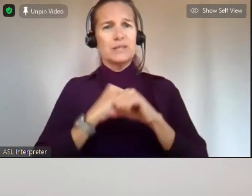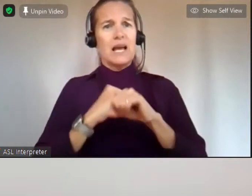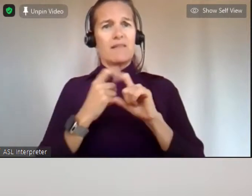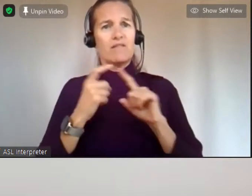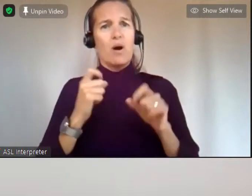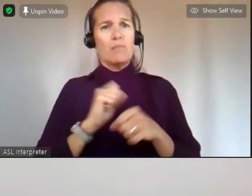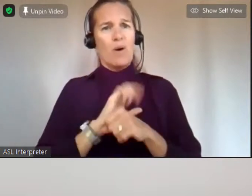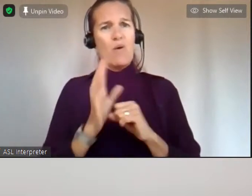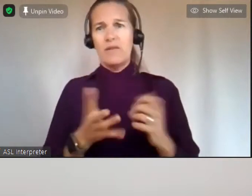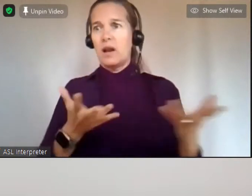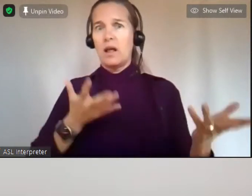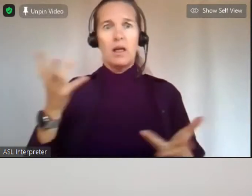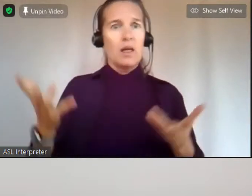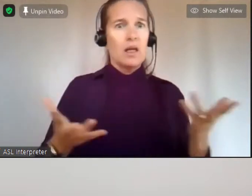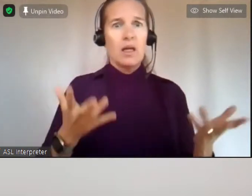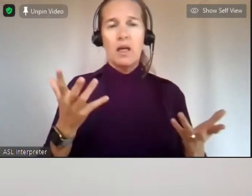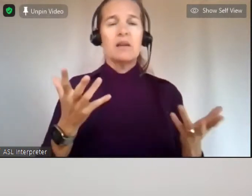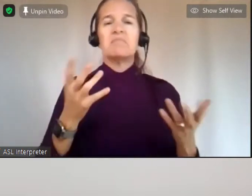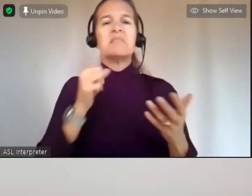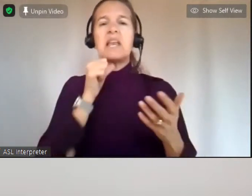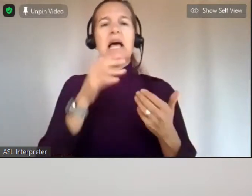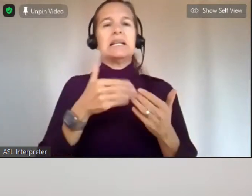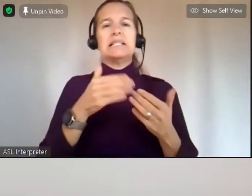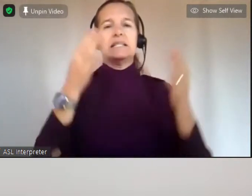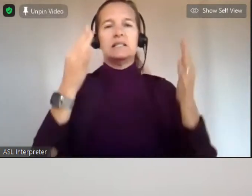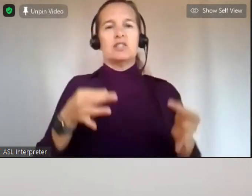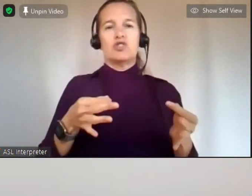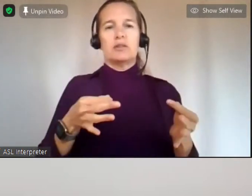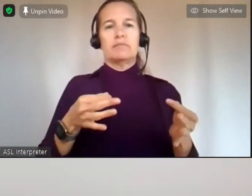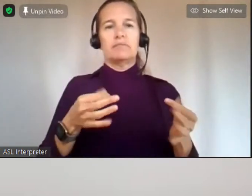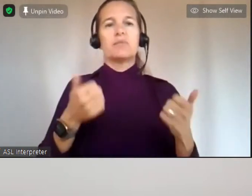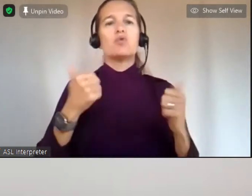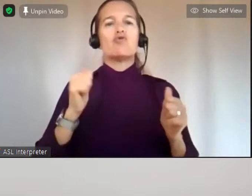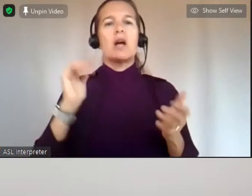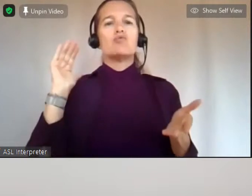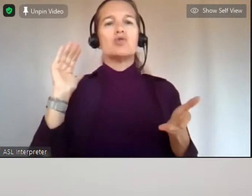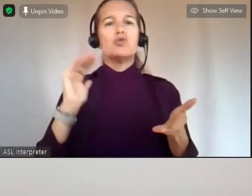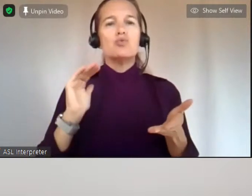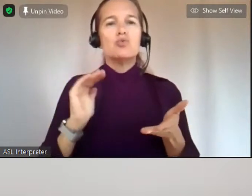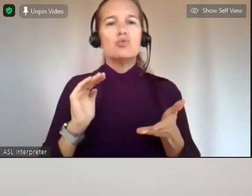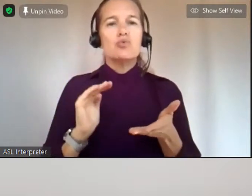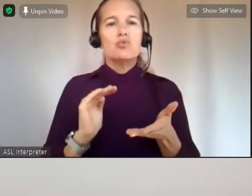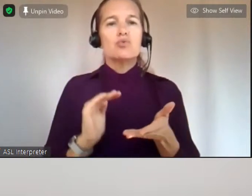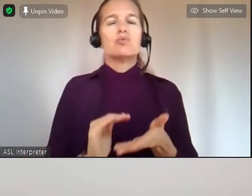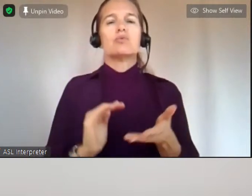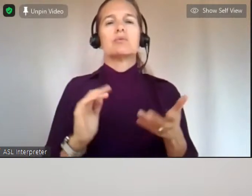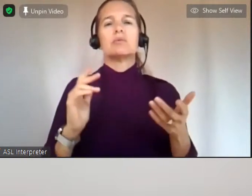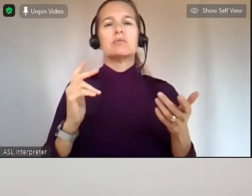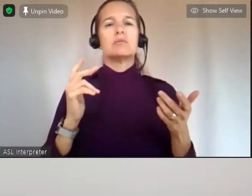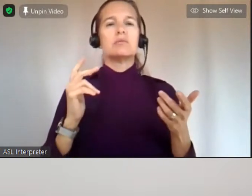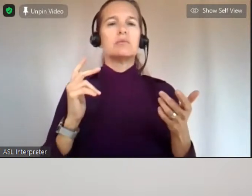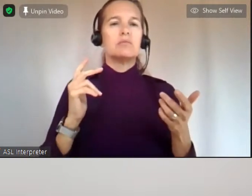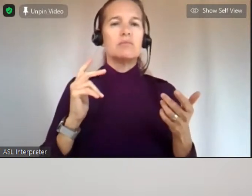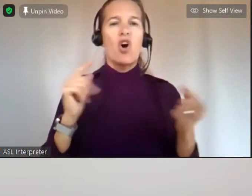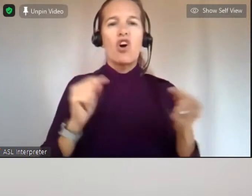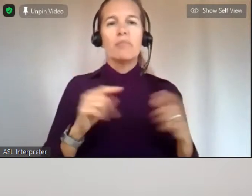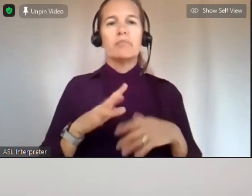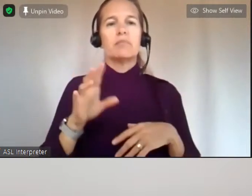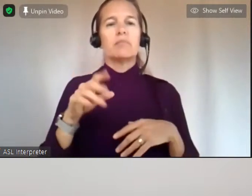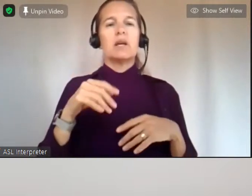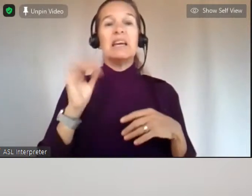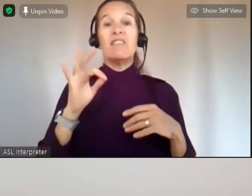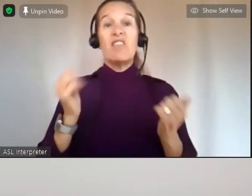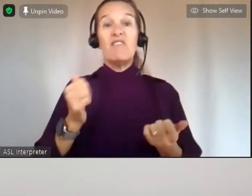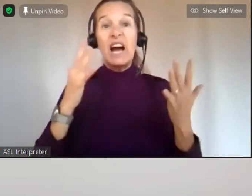COVID? It's not an easy thing. Try and reduce the harm. Use your judgment. If the fires and the smoke is terrible, stay inside